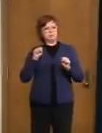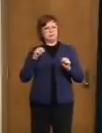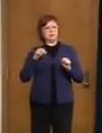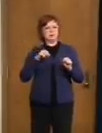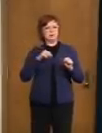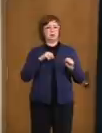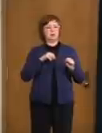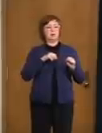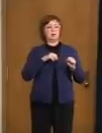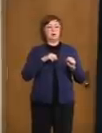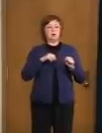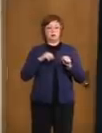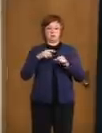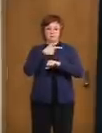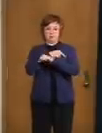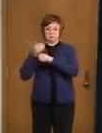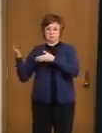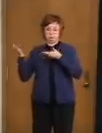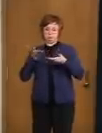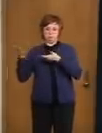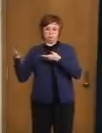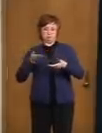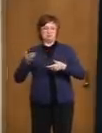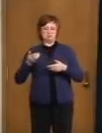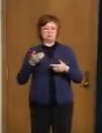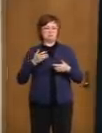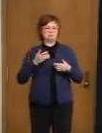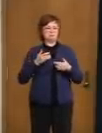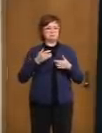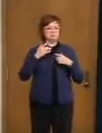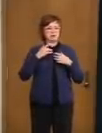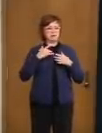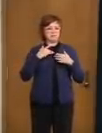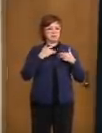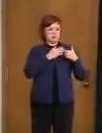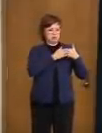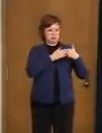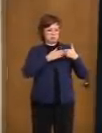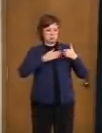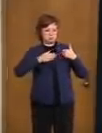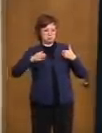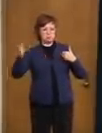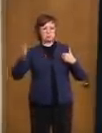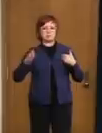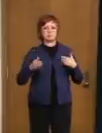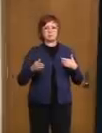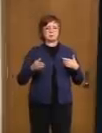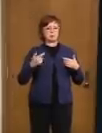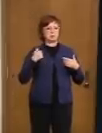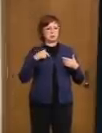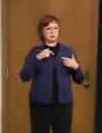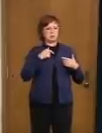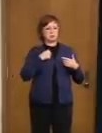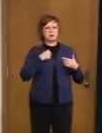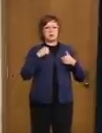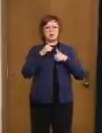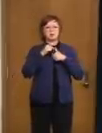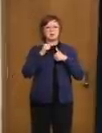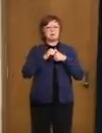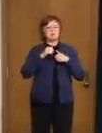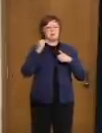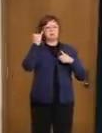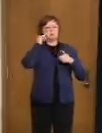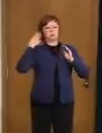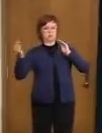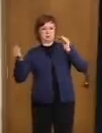sure, and thereafter. When we're in full vaccination mode of our flu vaccine, for example, as Dr.